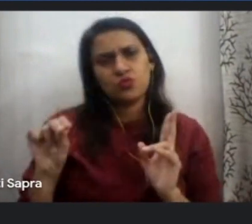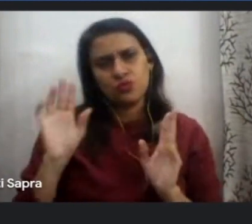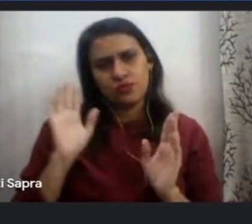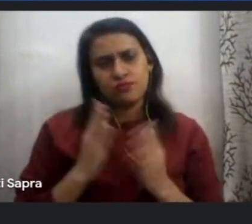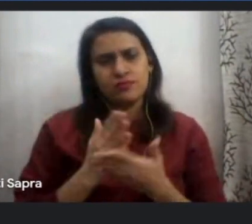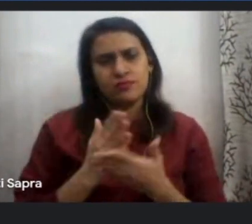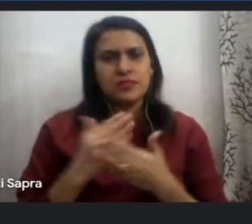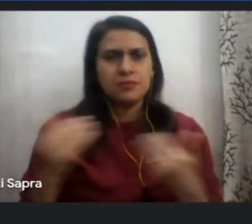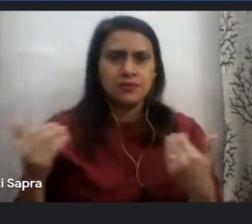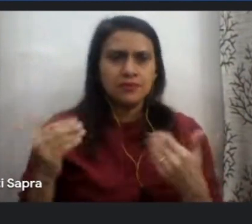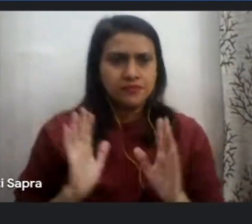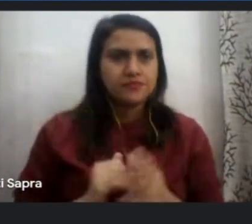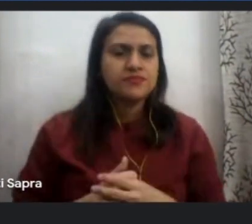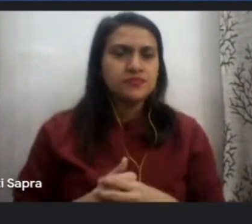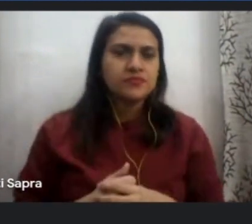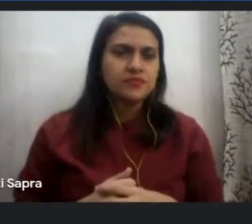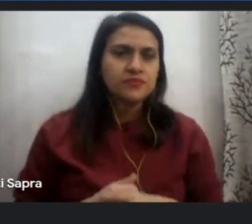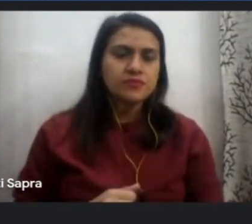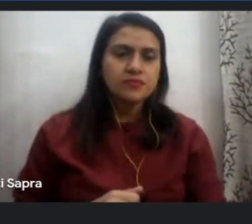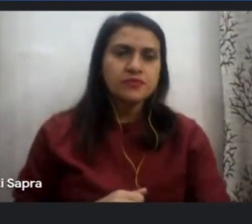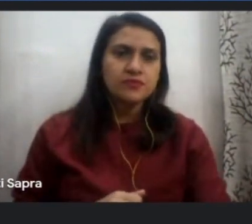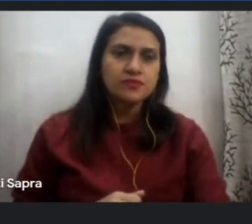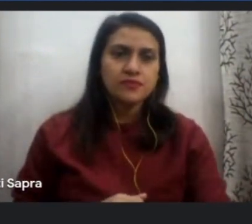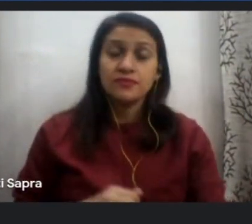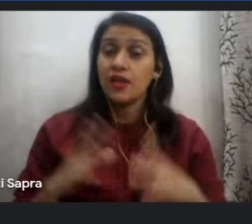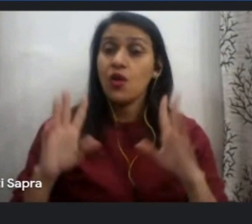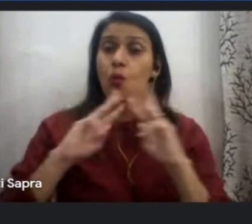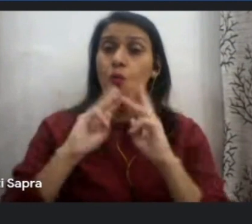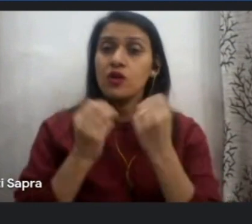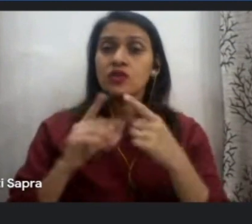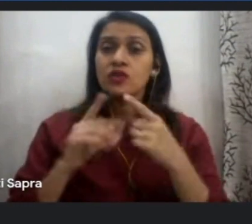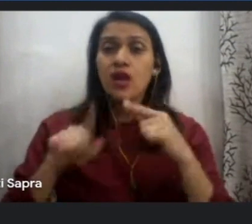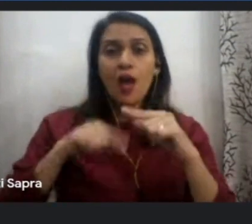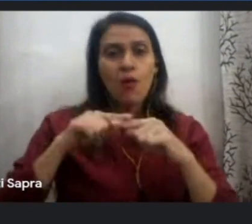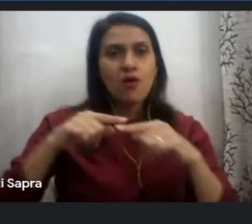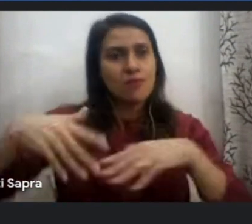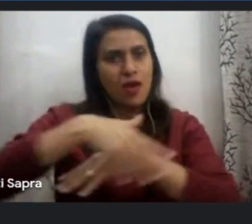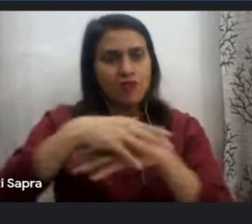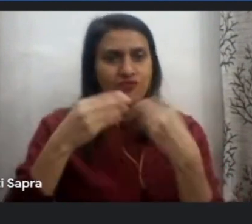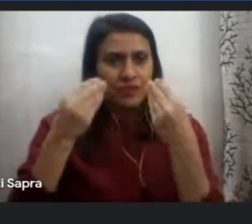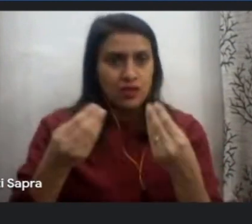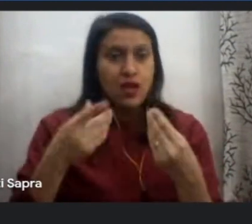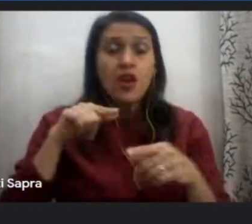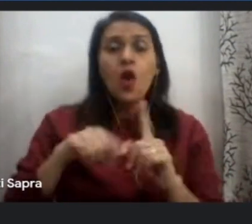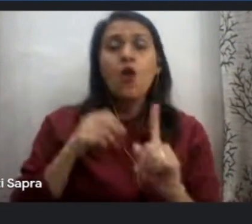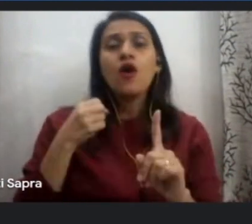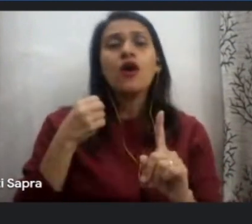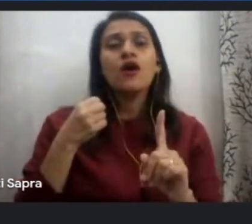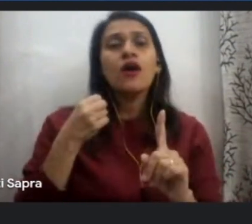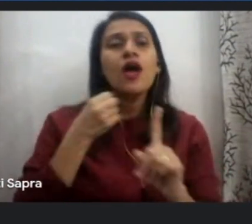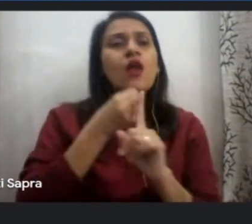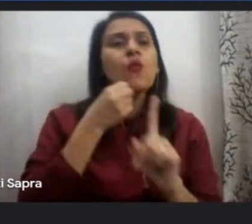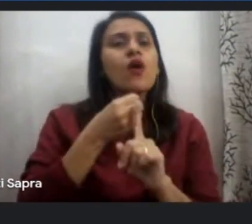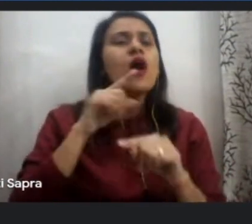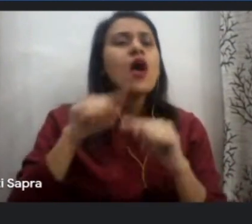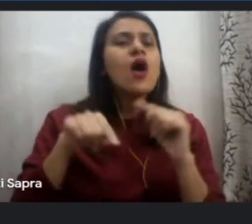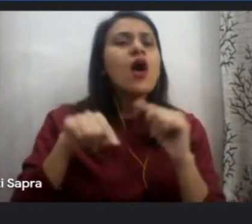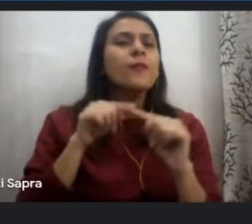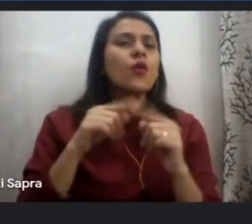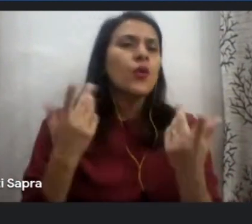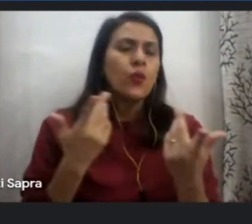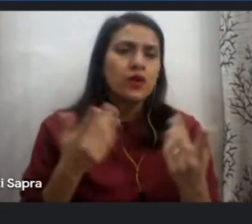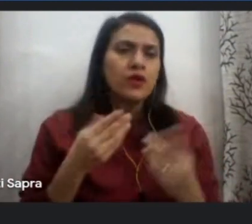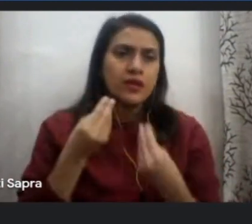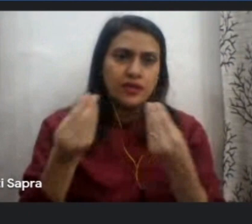So, with this brief background, I'll move on to the advocacy part of the workshop. Right now, what does advocacy really mean? In